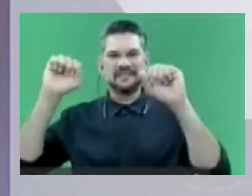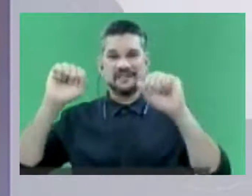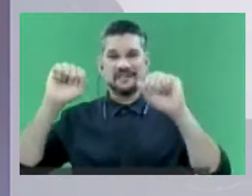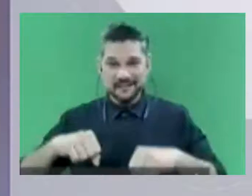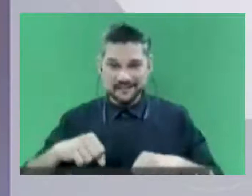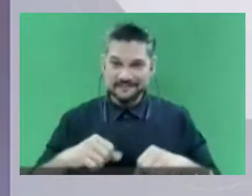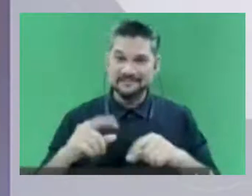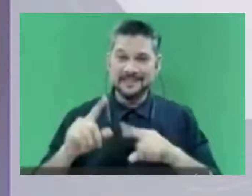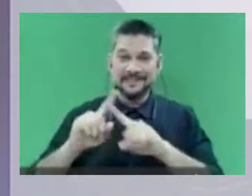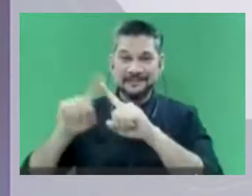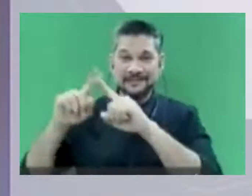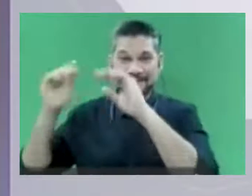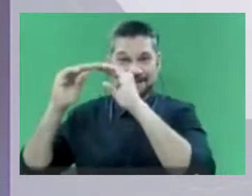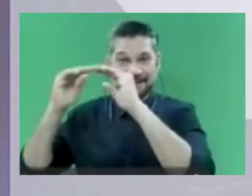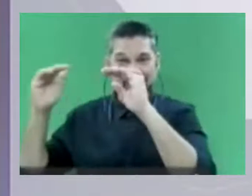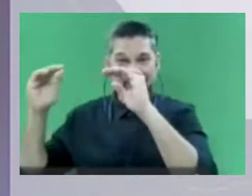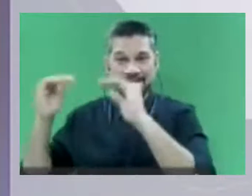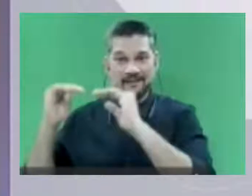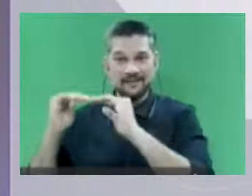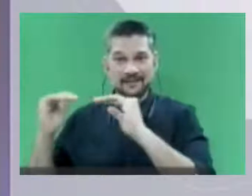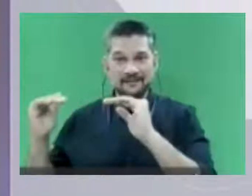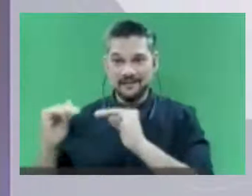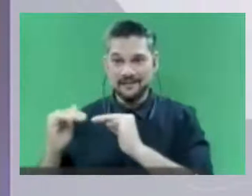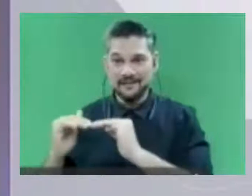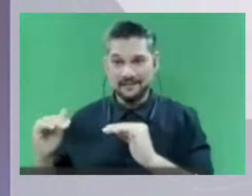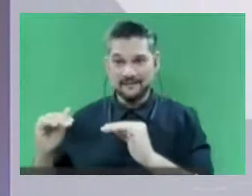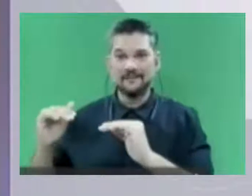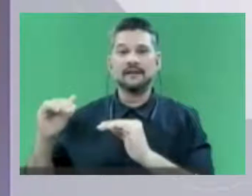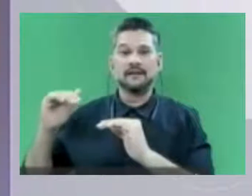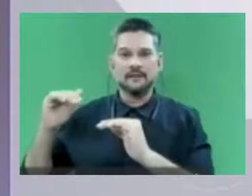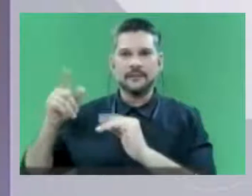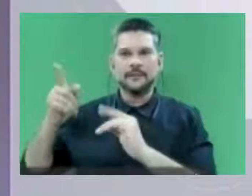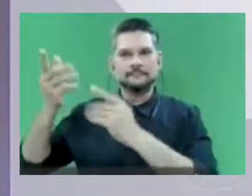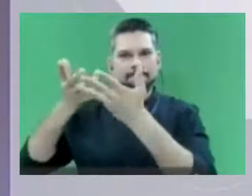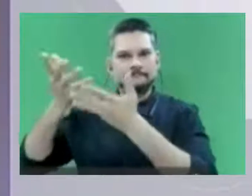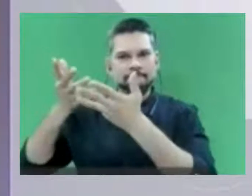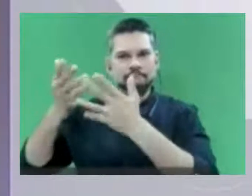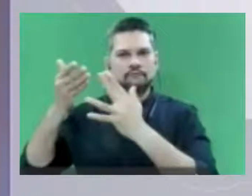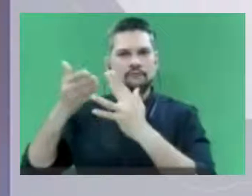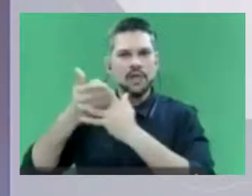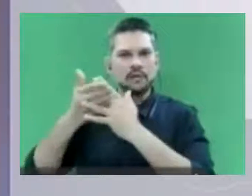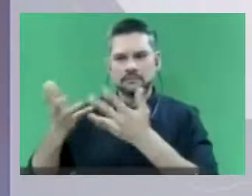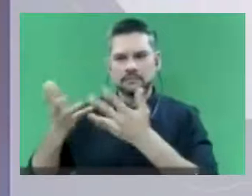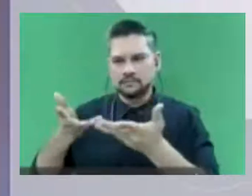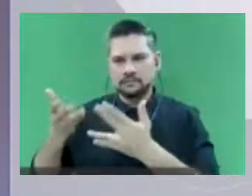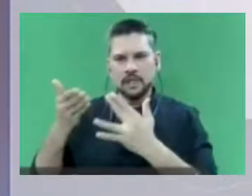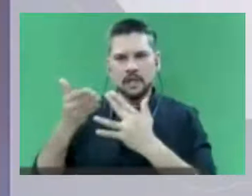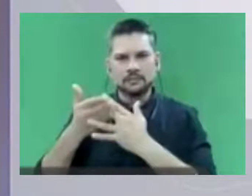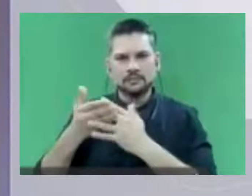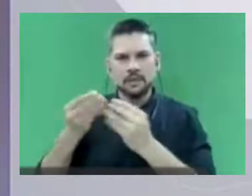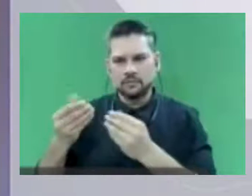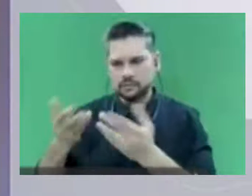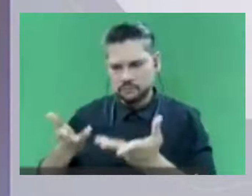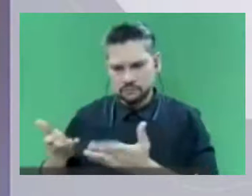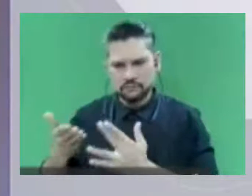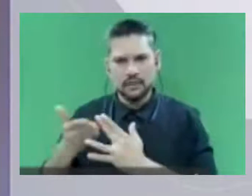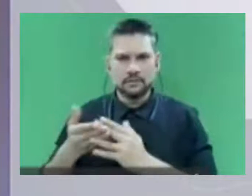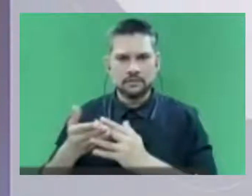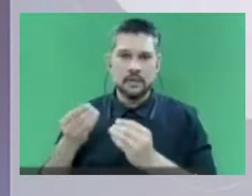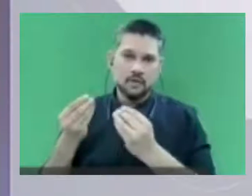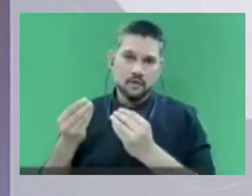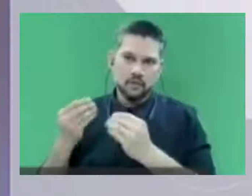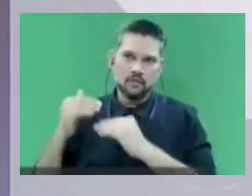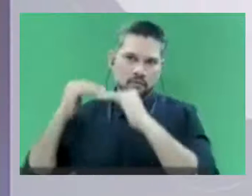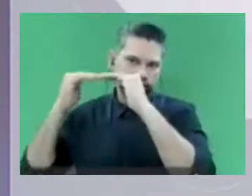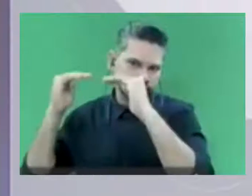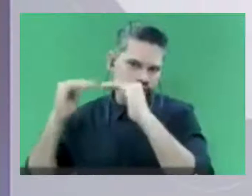to discuss what are the accessibility features that we should include. And also when the